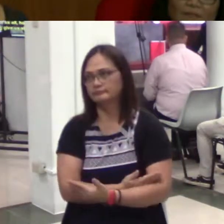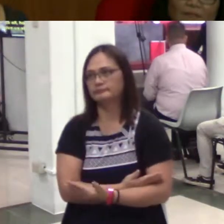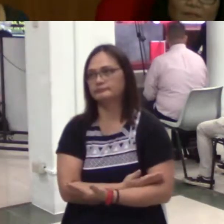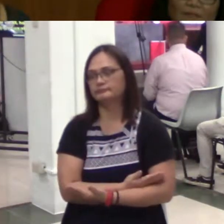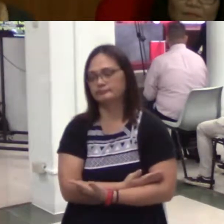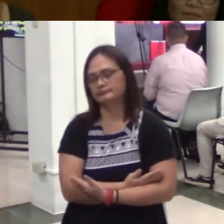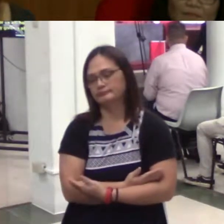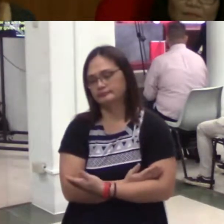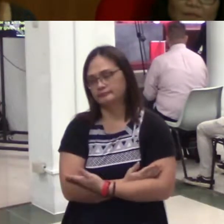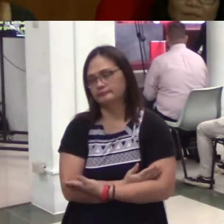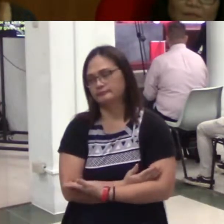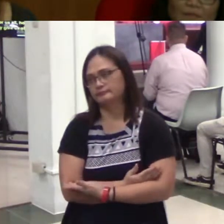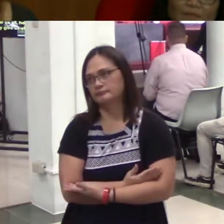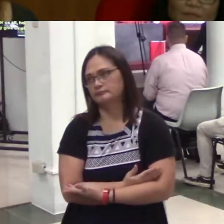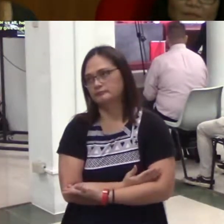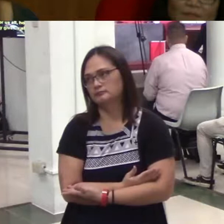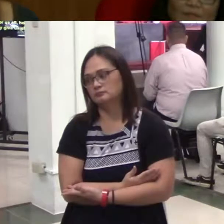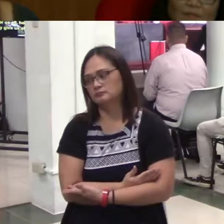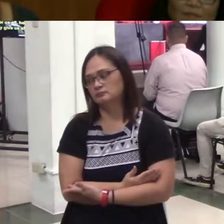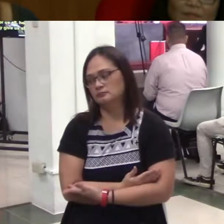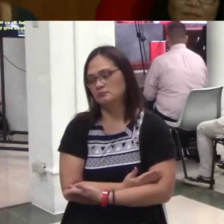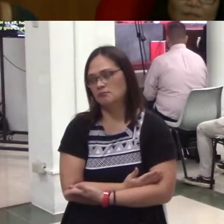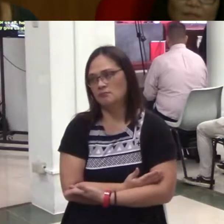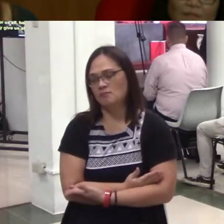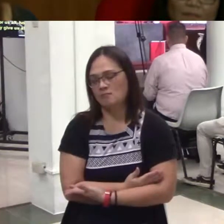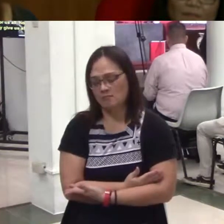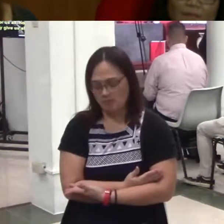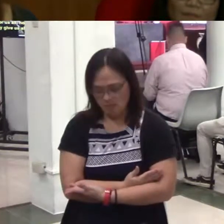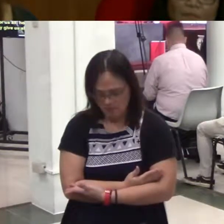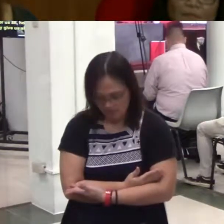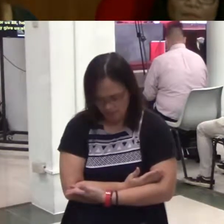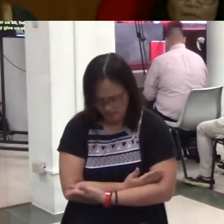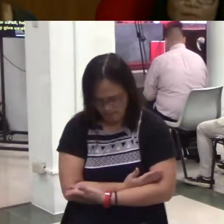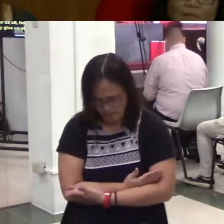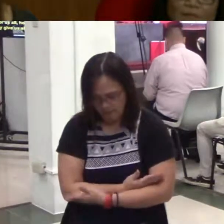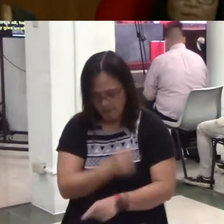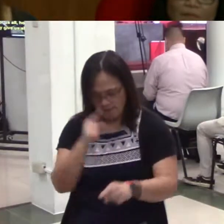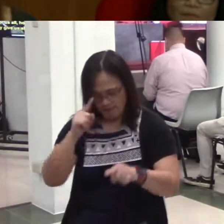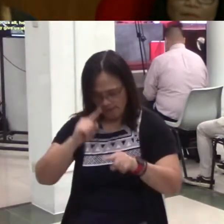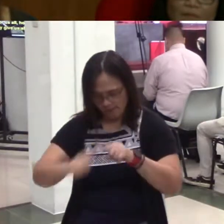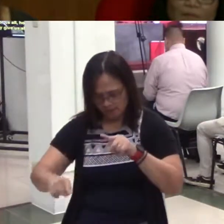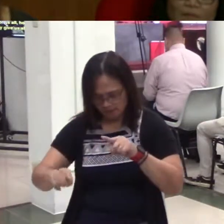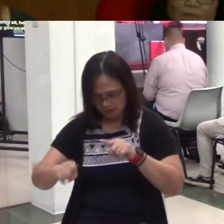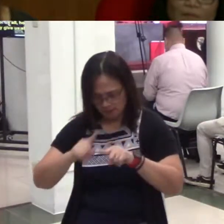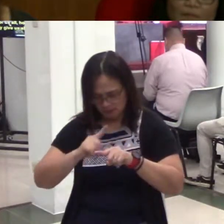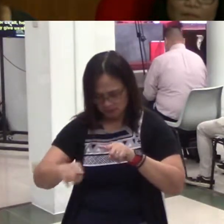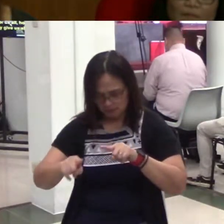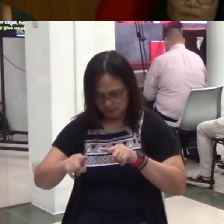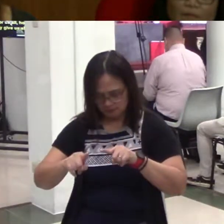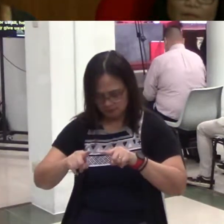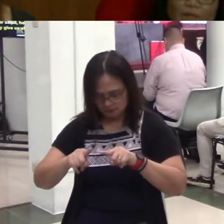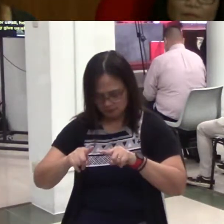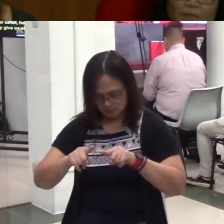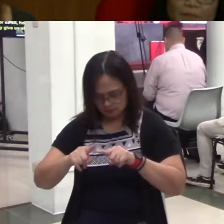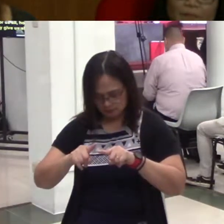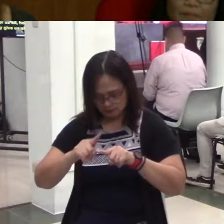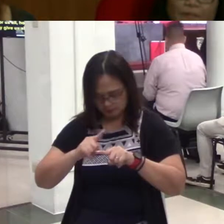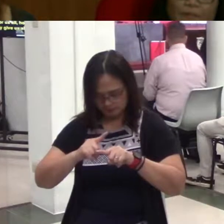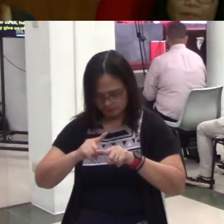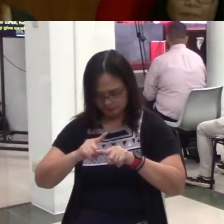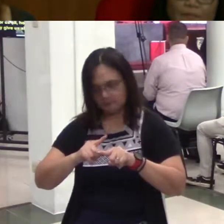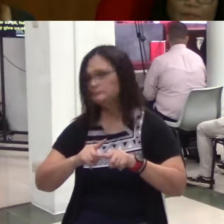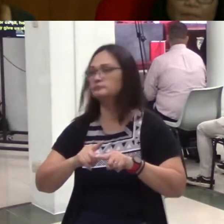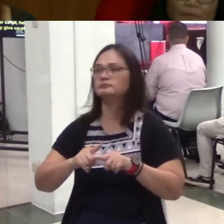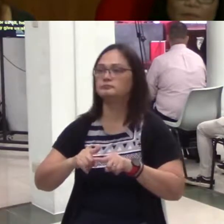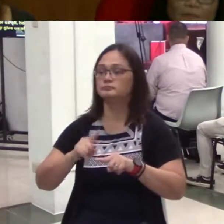atin. Anak niya na yan. Siya na yan mismo. His only begotten son, what can be